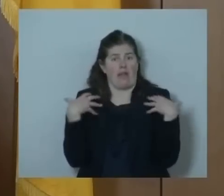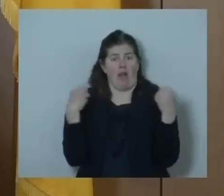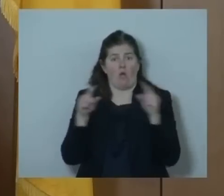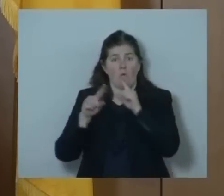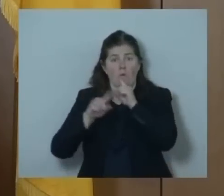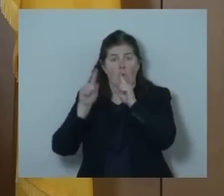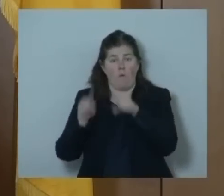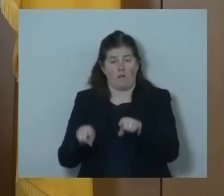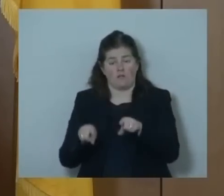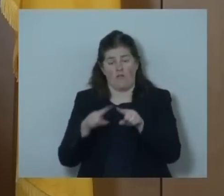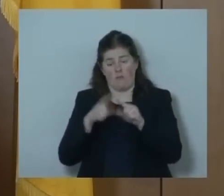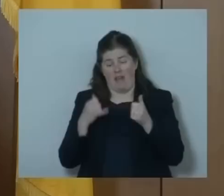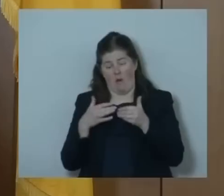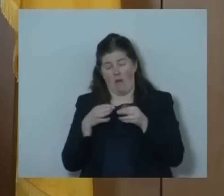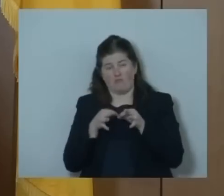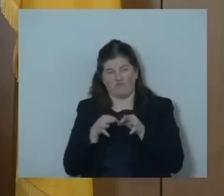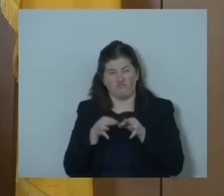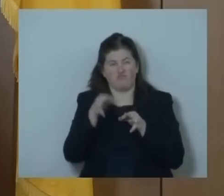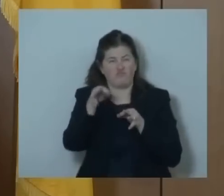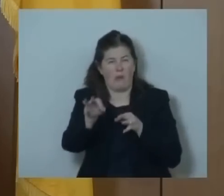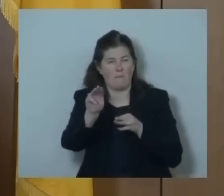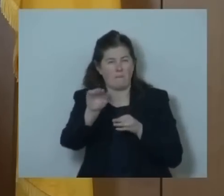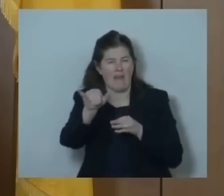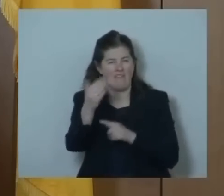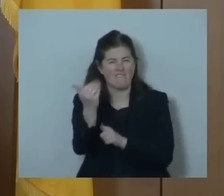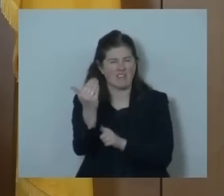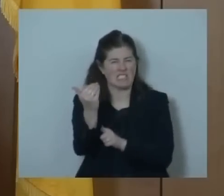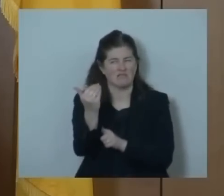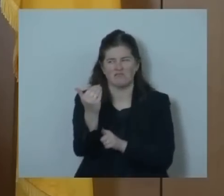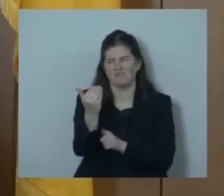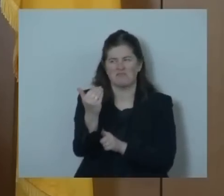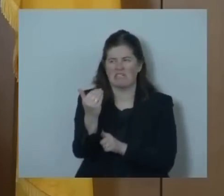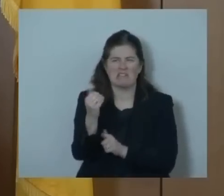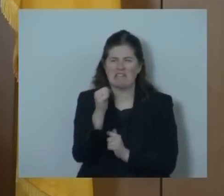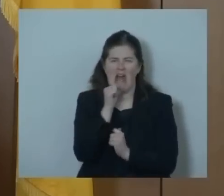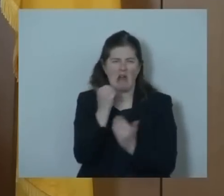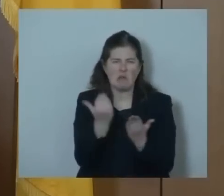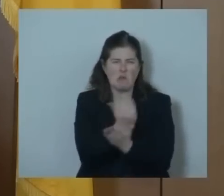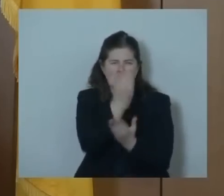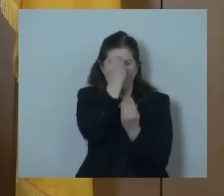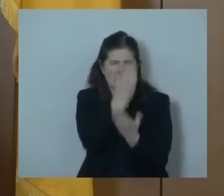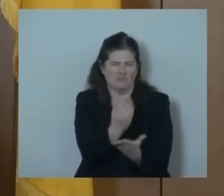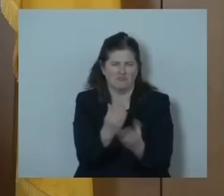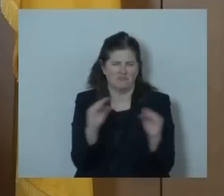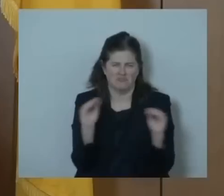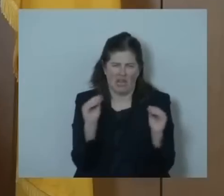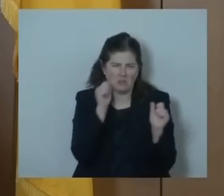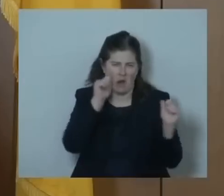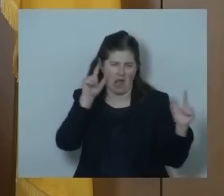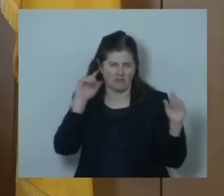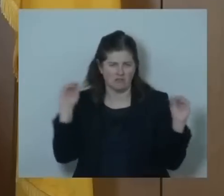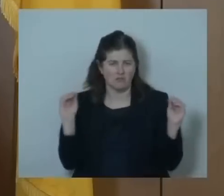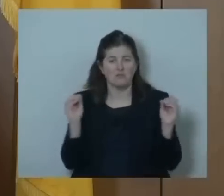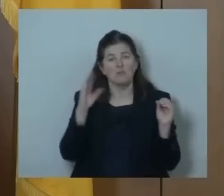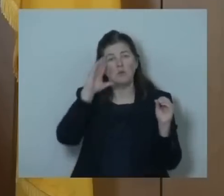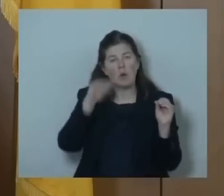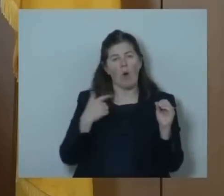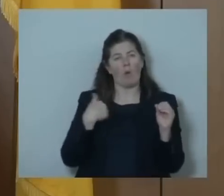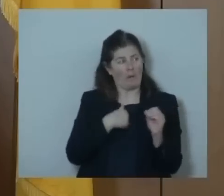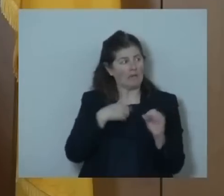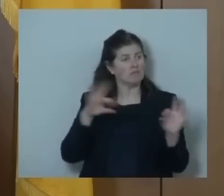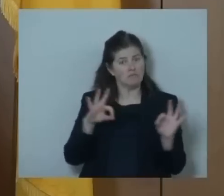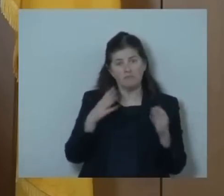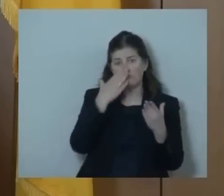May 15th. I'm going to guess that that is not news, particularly with that flattening and how well